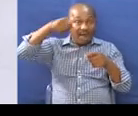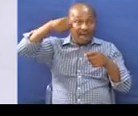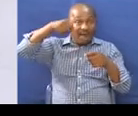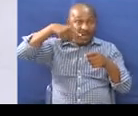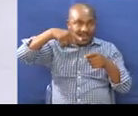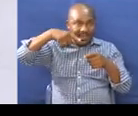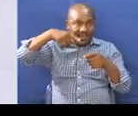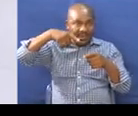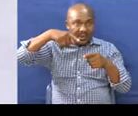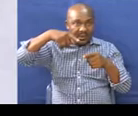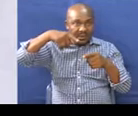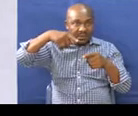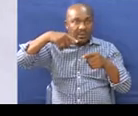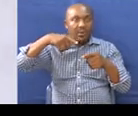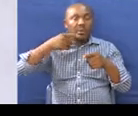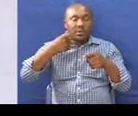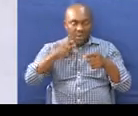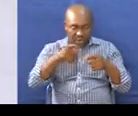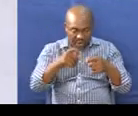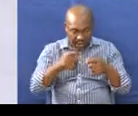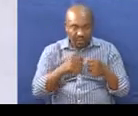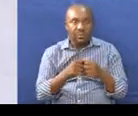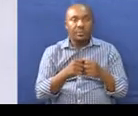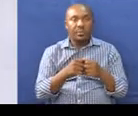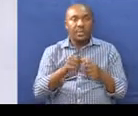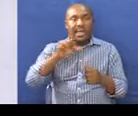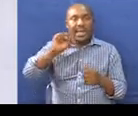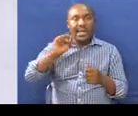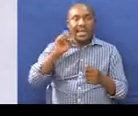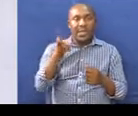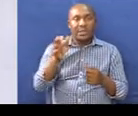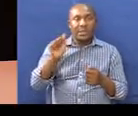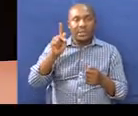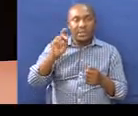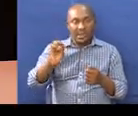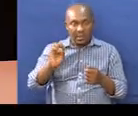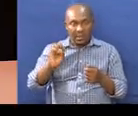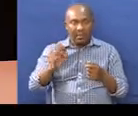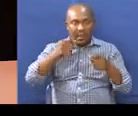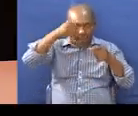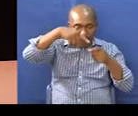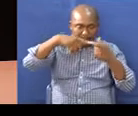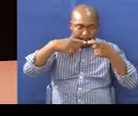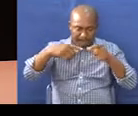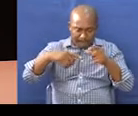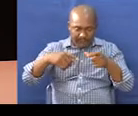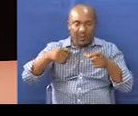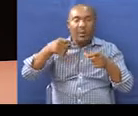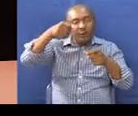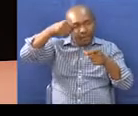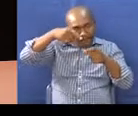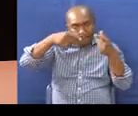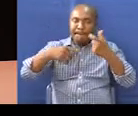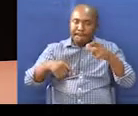sample and sodium hydroxide, shake the contents. The second drop again, shake the contents. You will